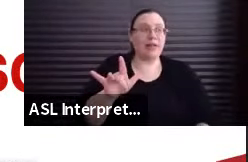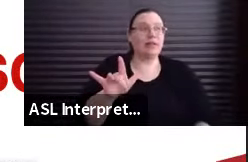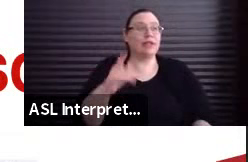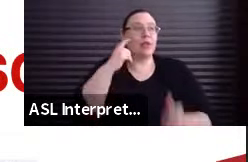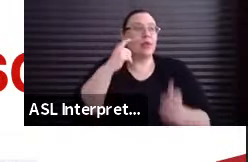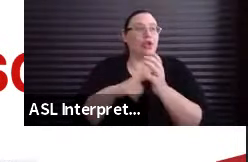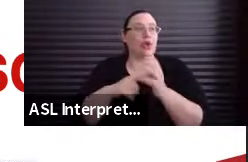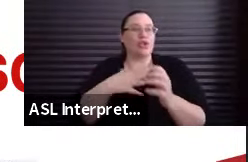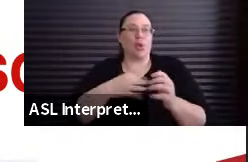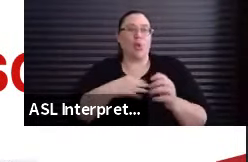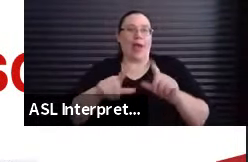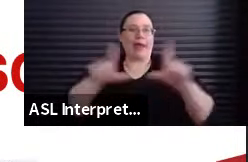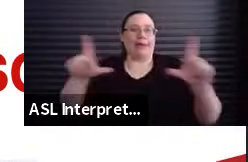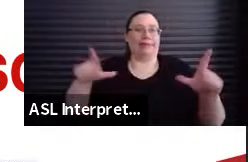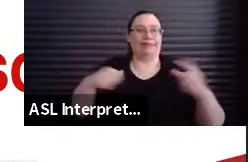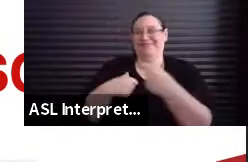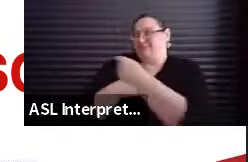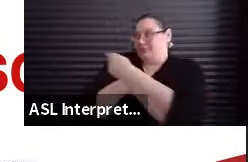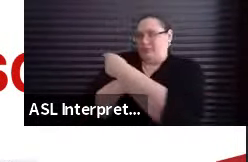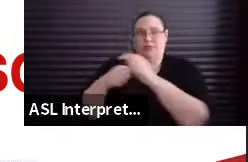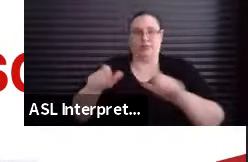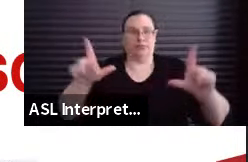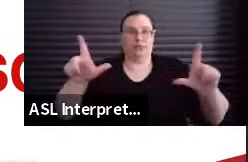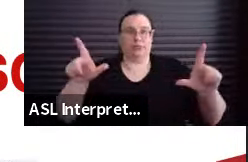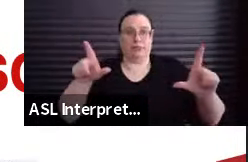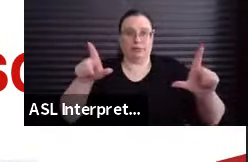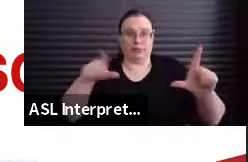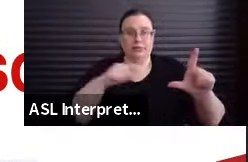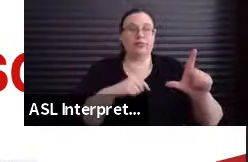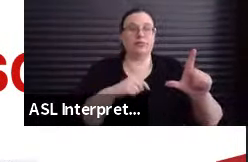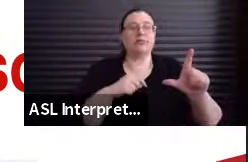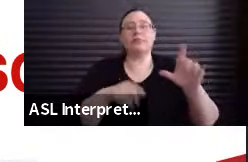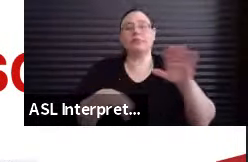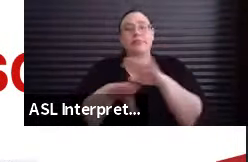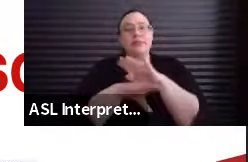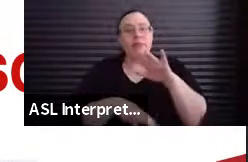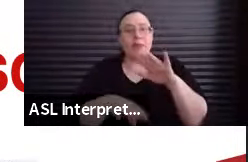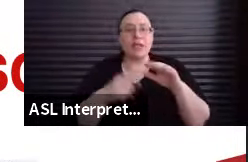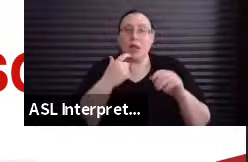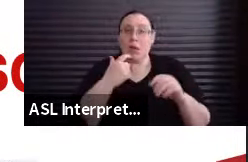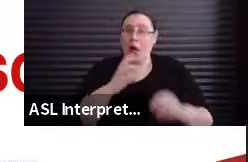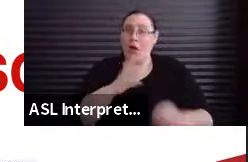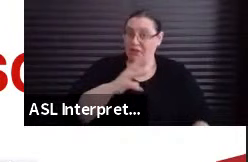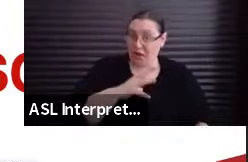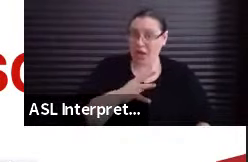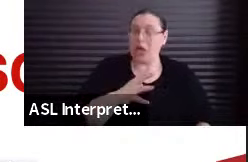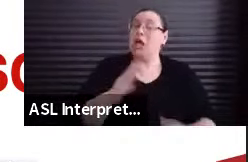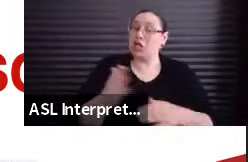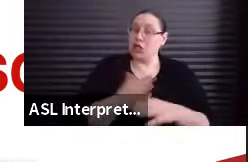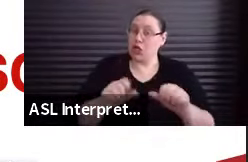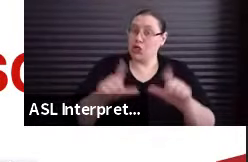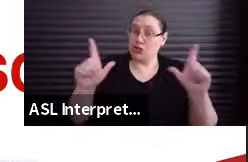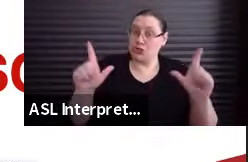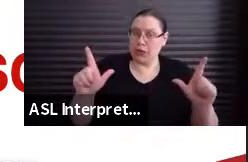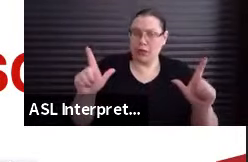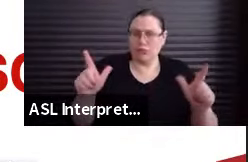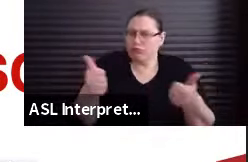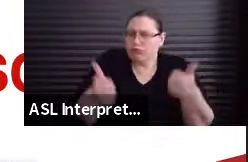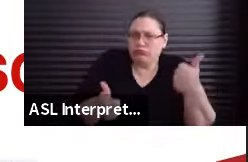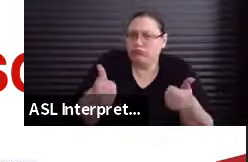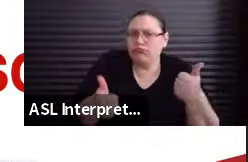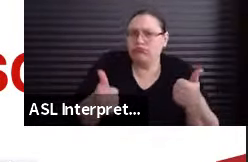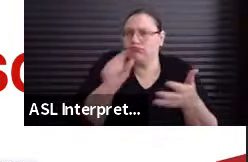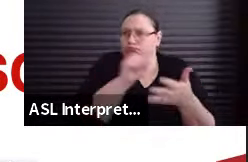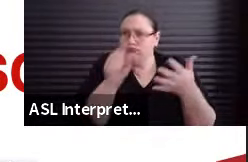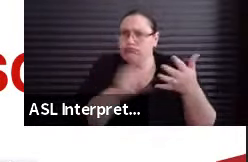this white pop-up appear. It's basically asking you, so since you asked to share your screen, it's asking you what exactly